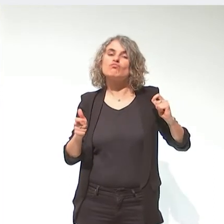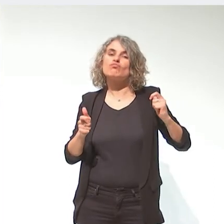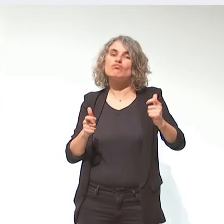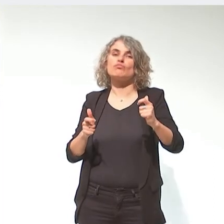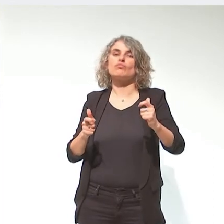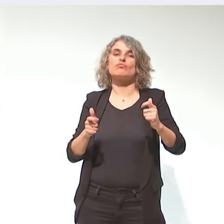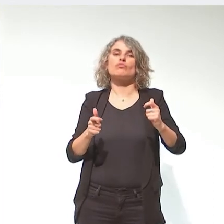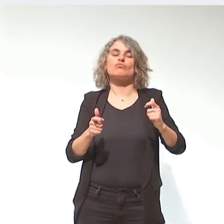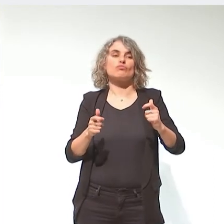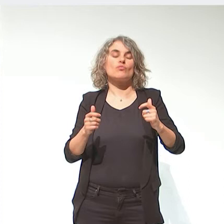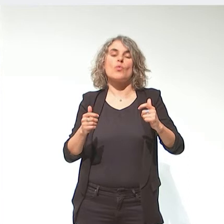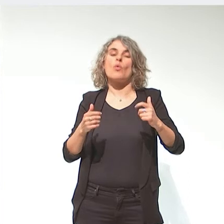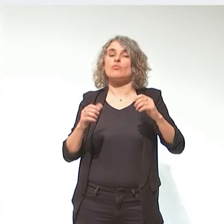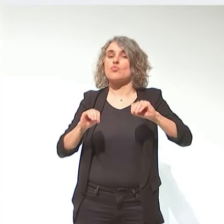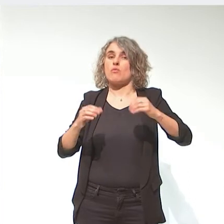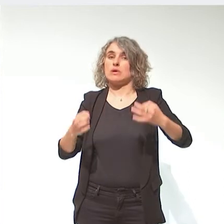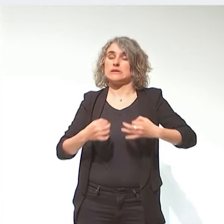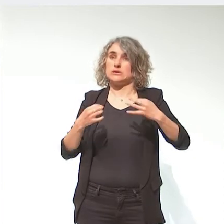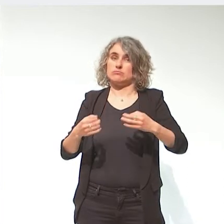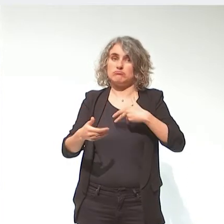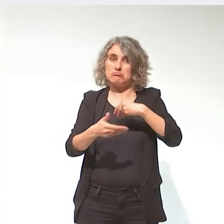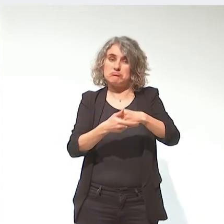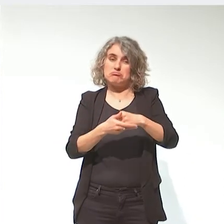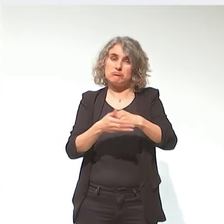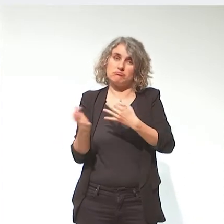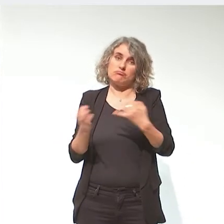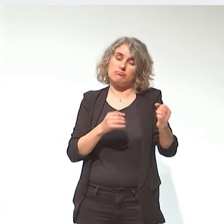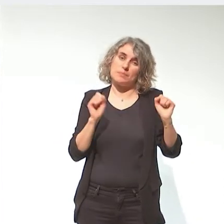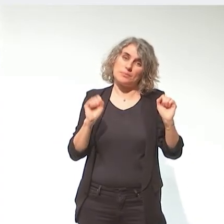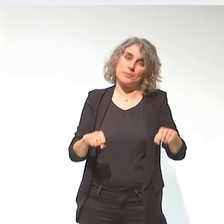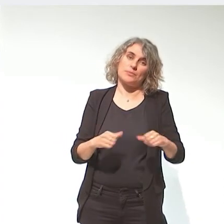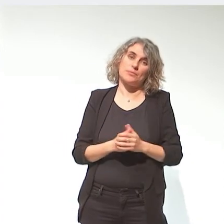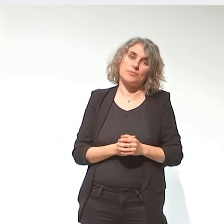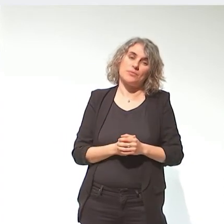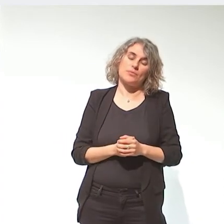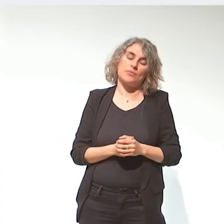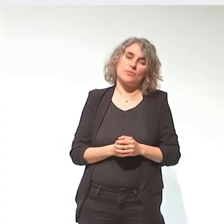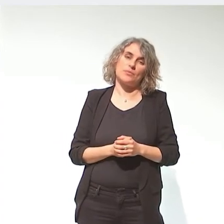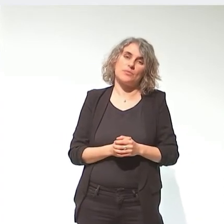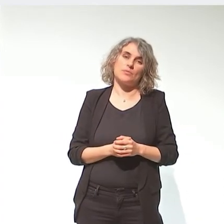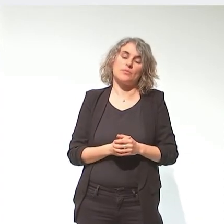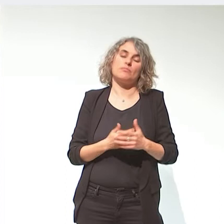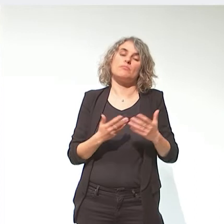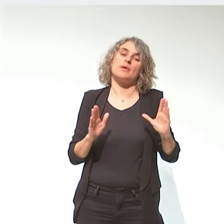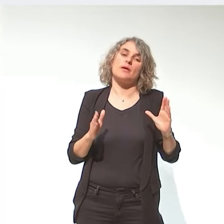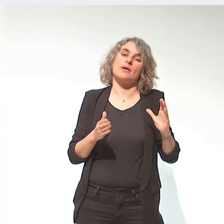from the special disability units organized at universities,